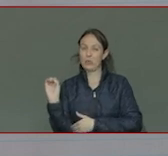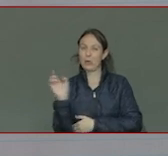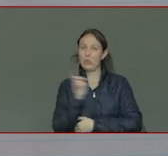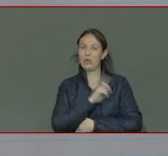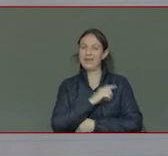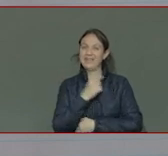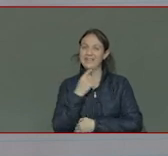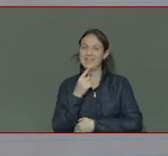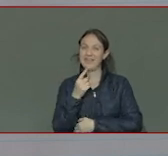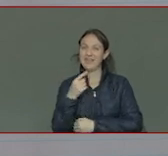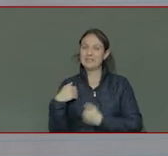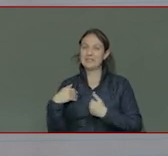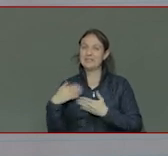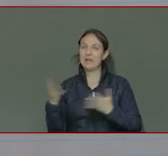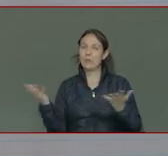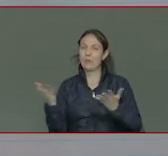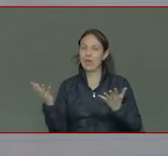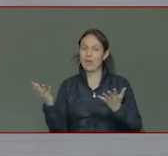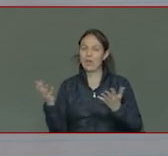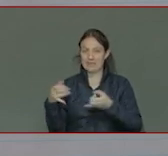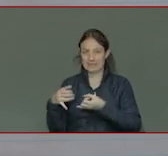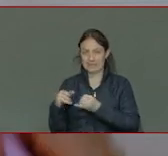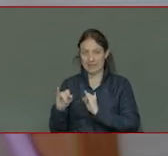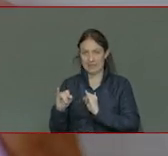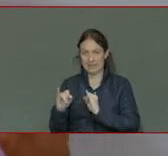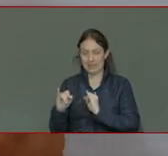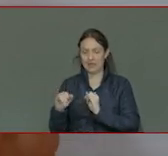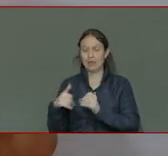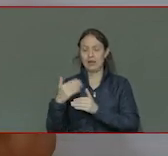said started from rest.